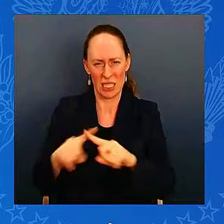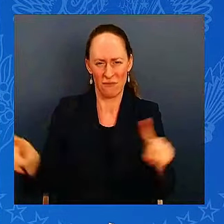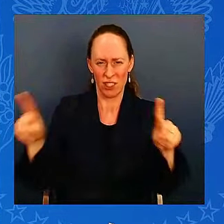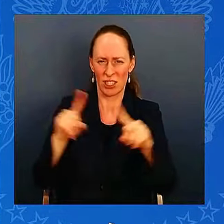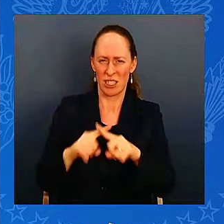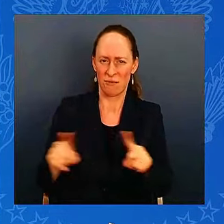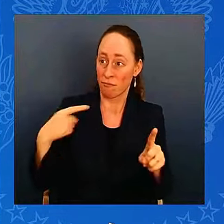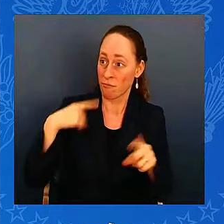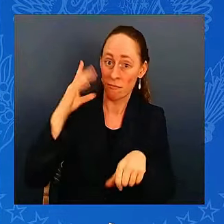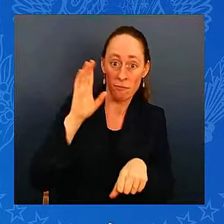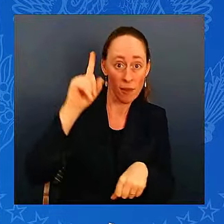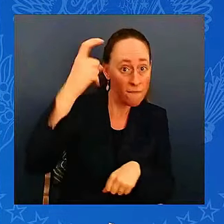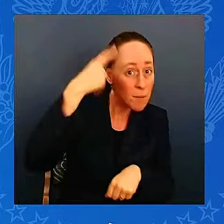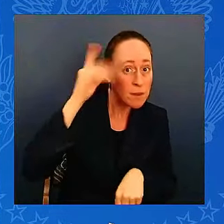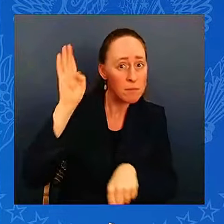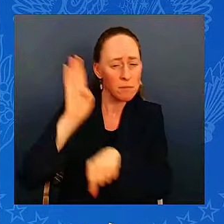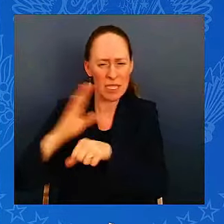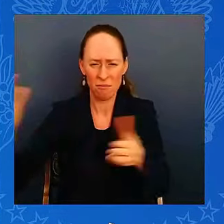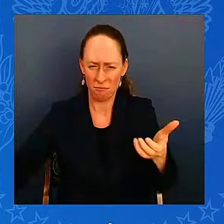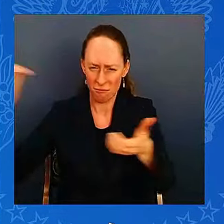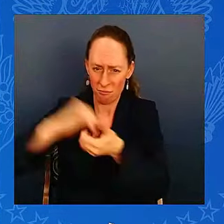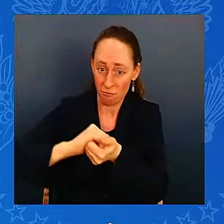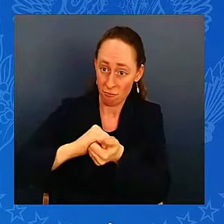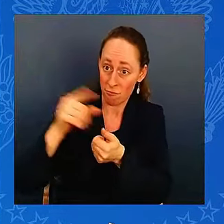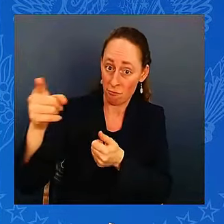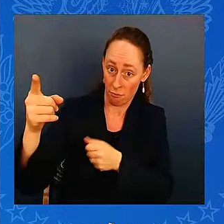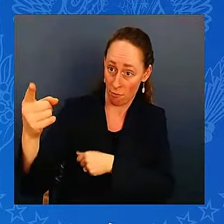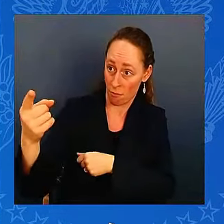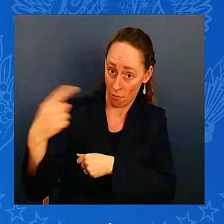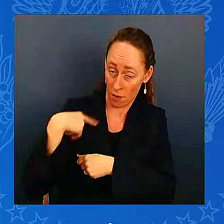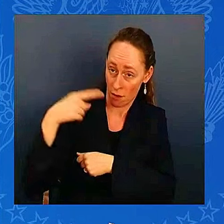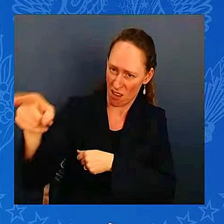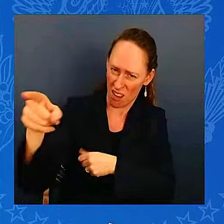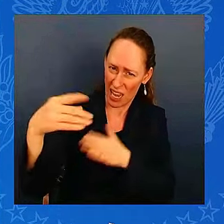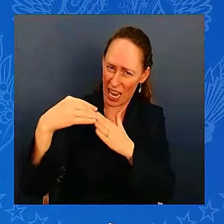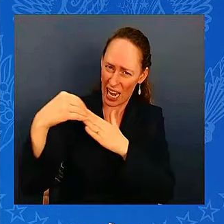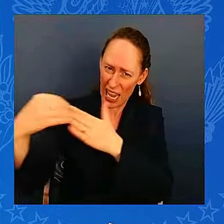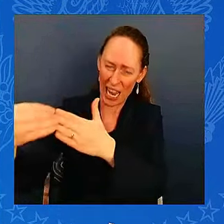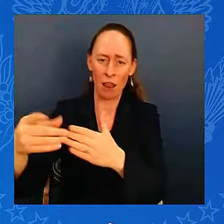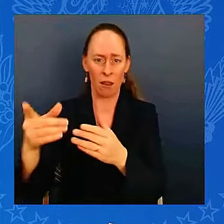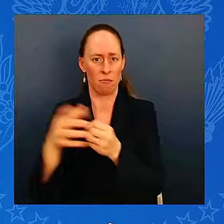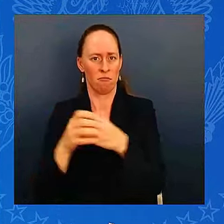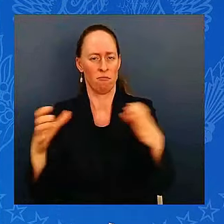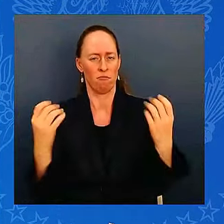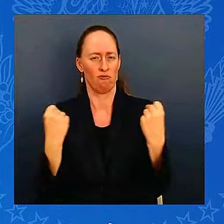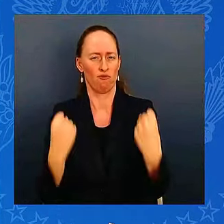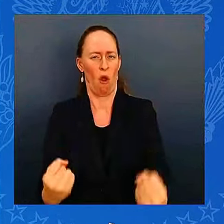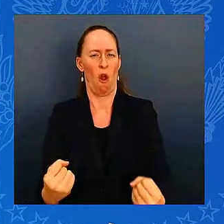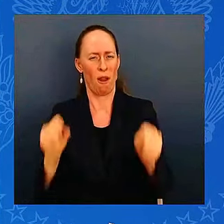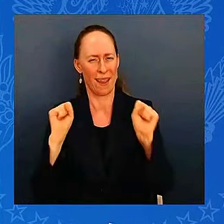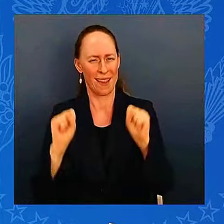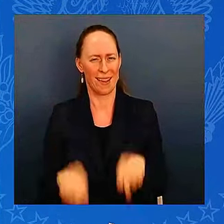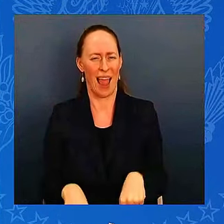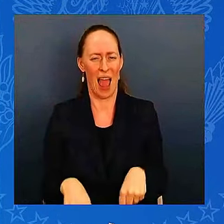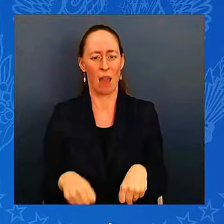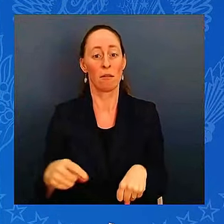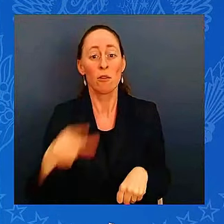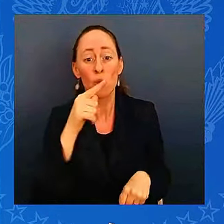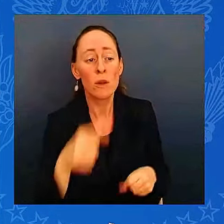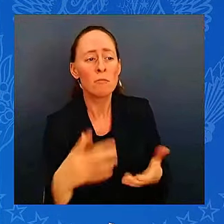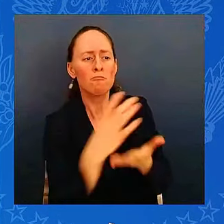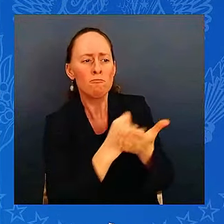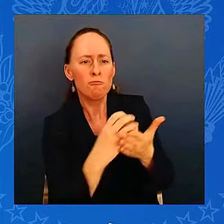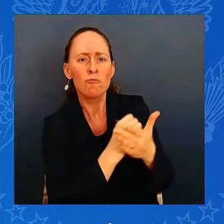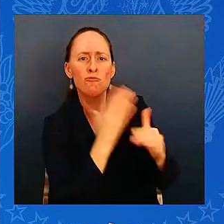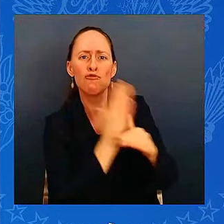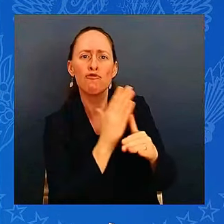building our economic capacity. Together, we've proven the strong middle class, thriving innovation and manufacturing are the key to winning